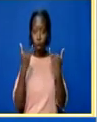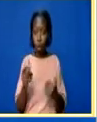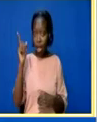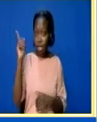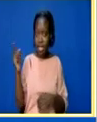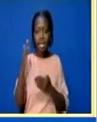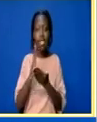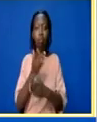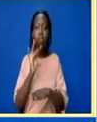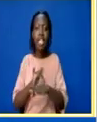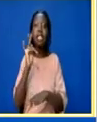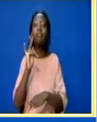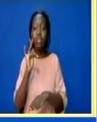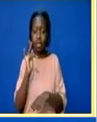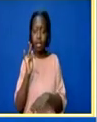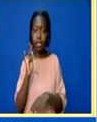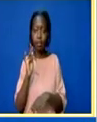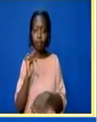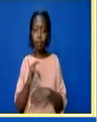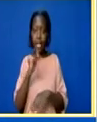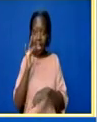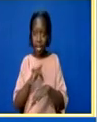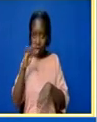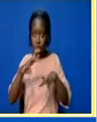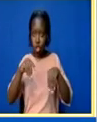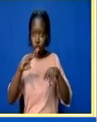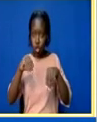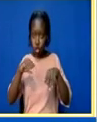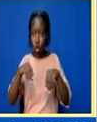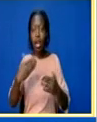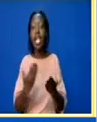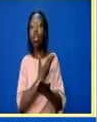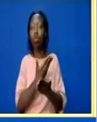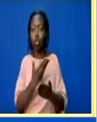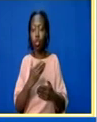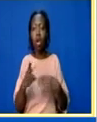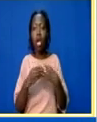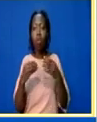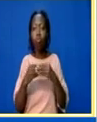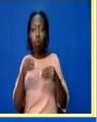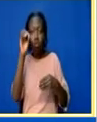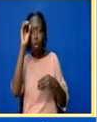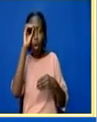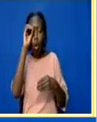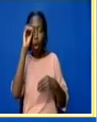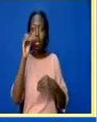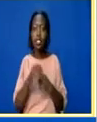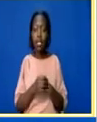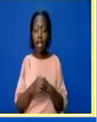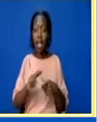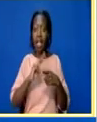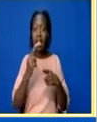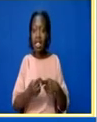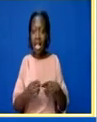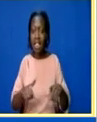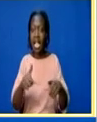some of the effects of this soil erosion. Mm. It forms ditches, the ground breaking, and